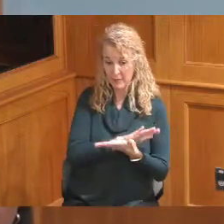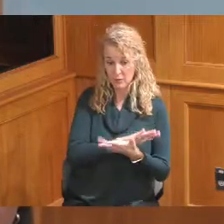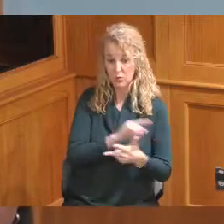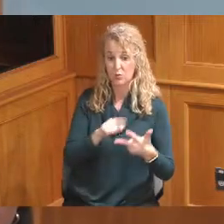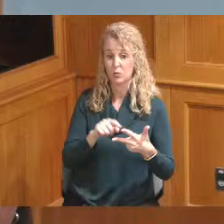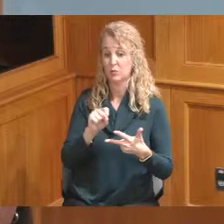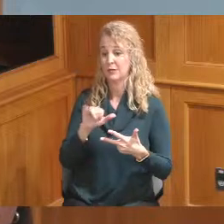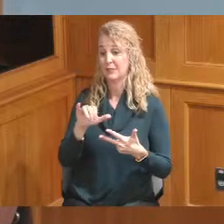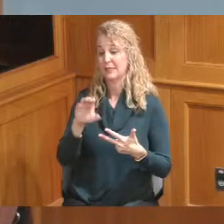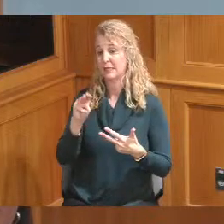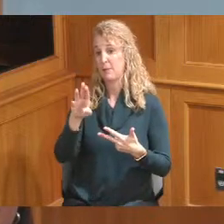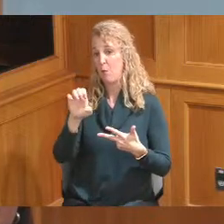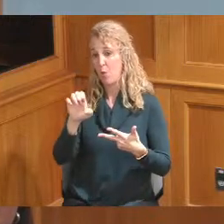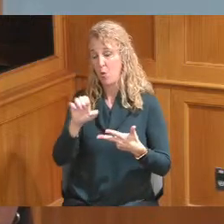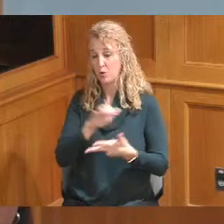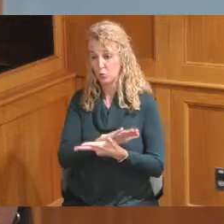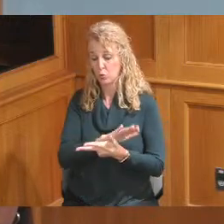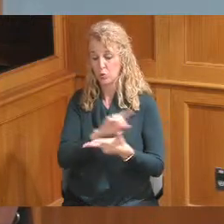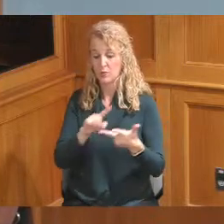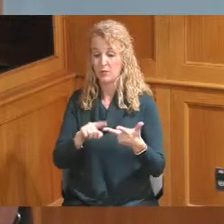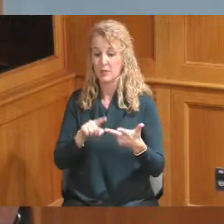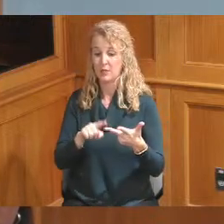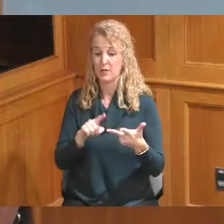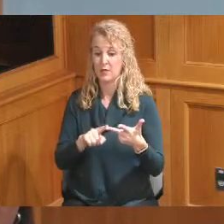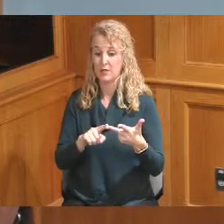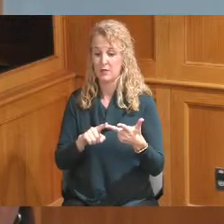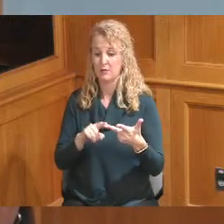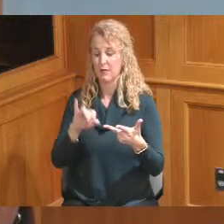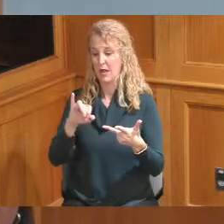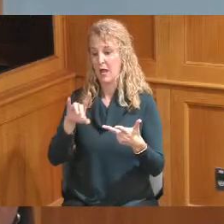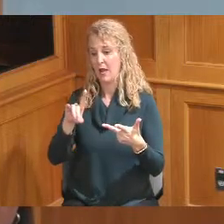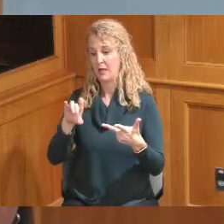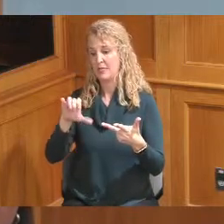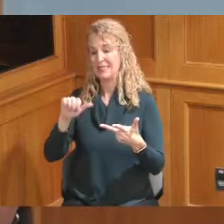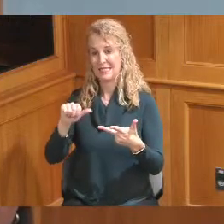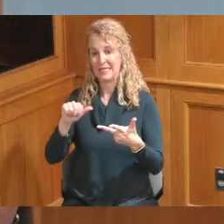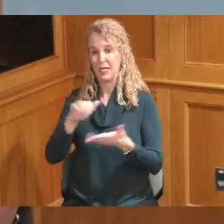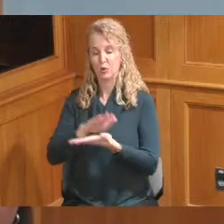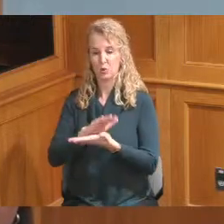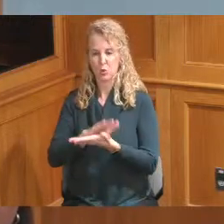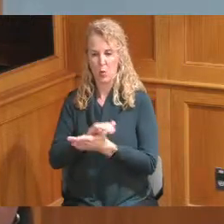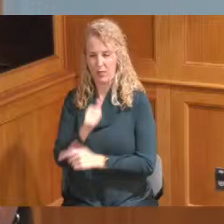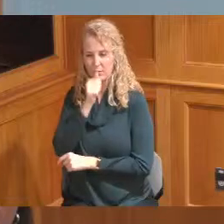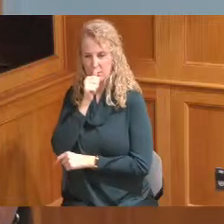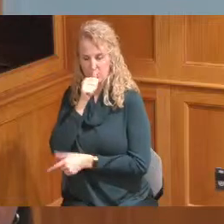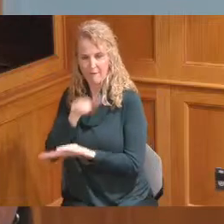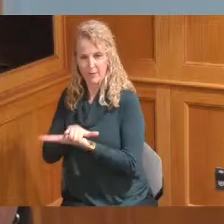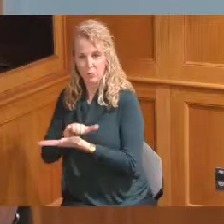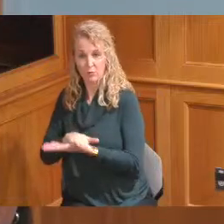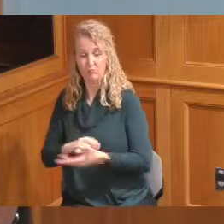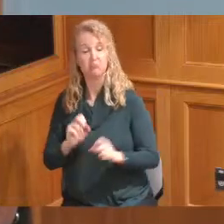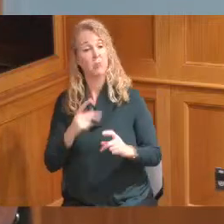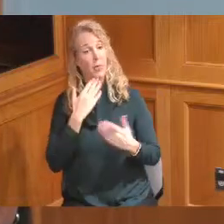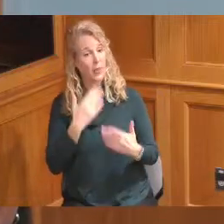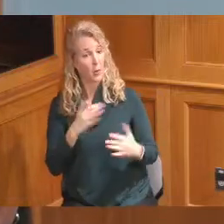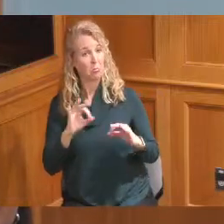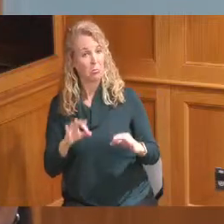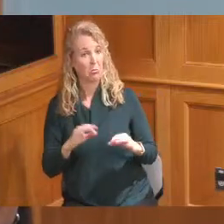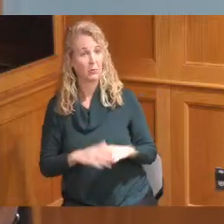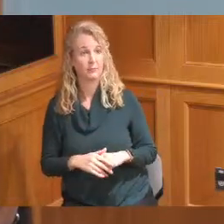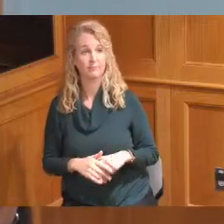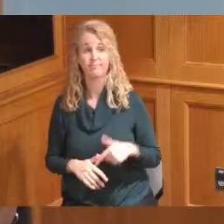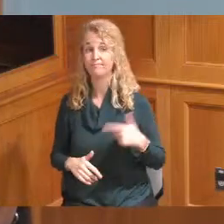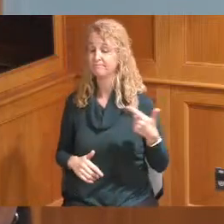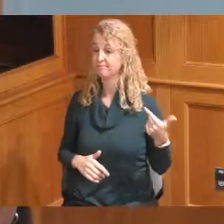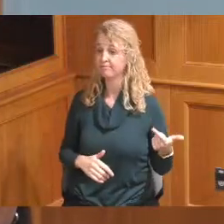School District. And then we are in Idea School, which is a charter school. Okay, thank you. Thank you, ma'am.